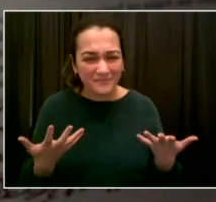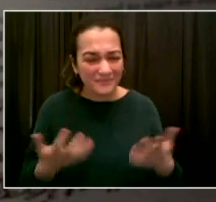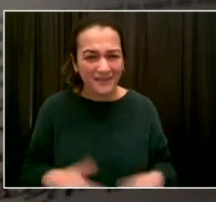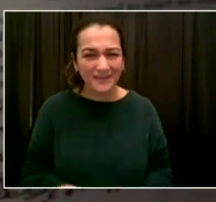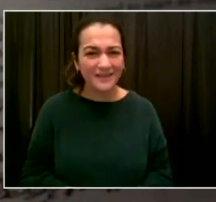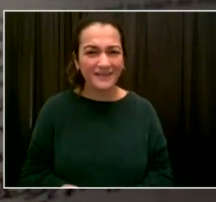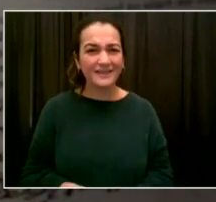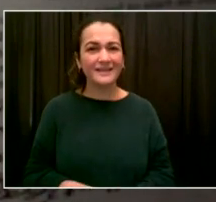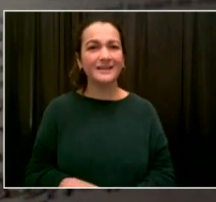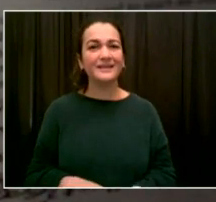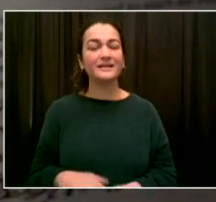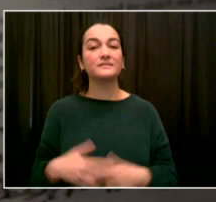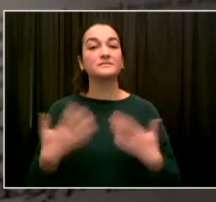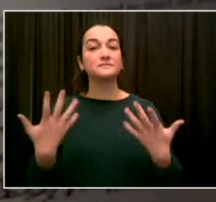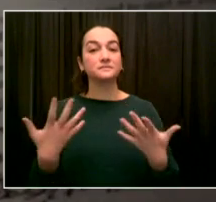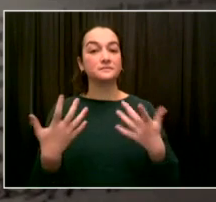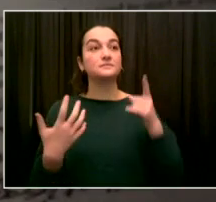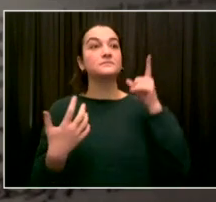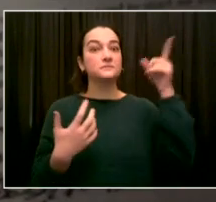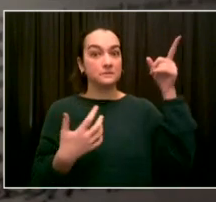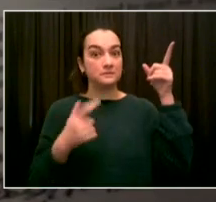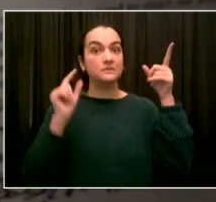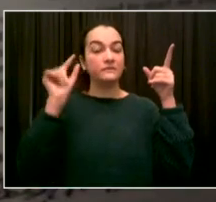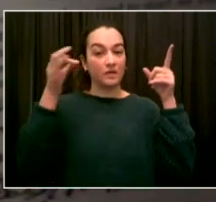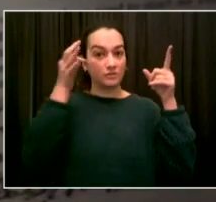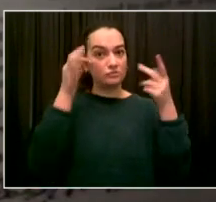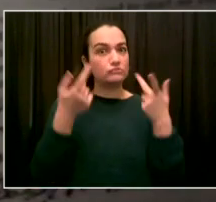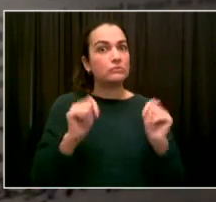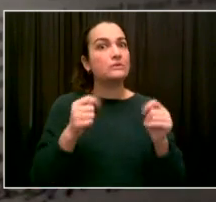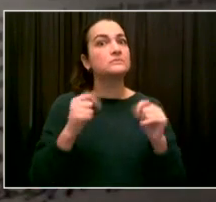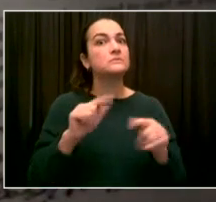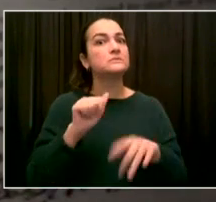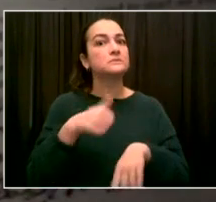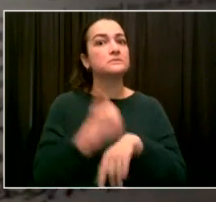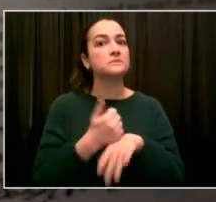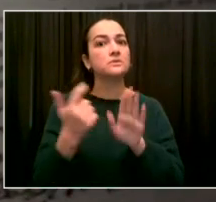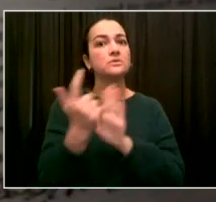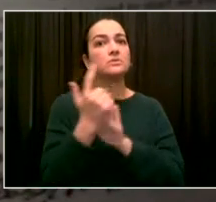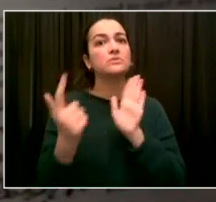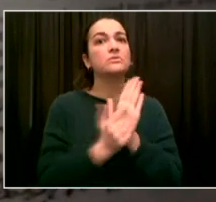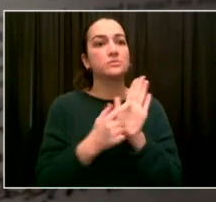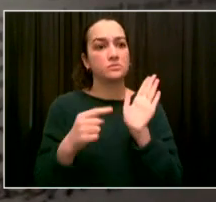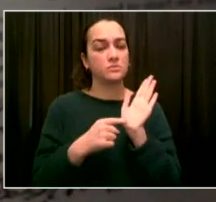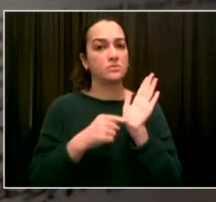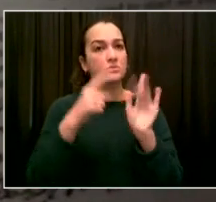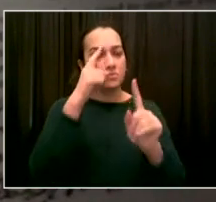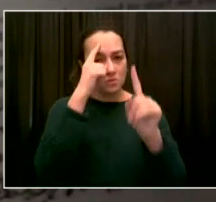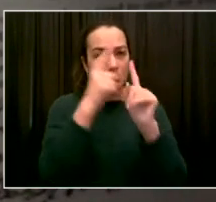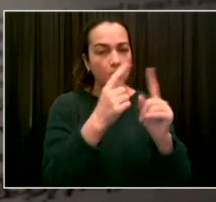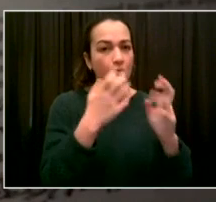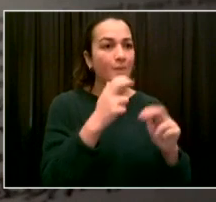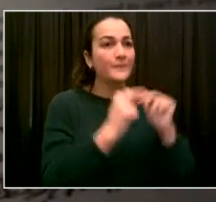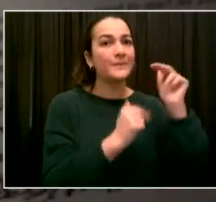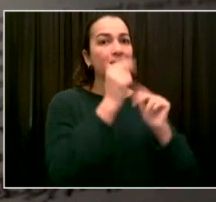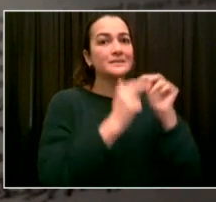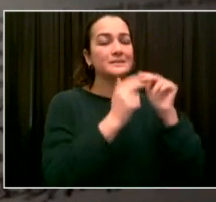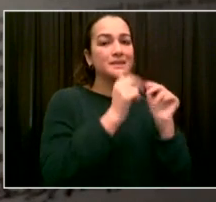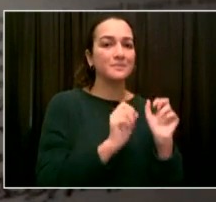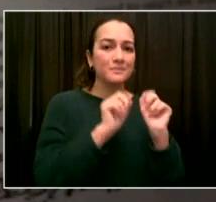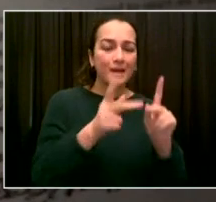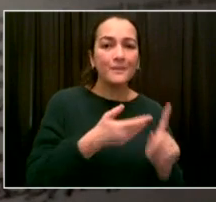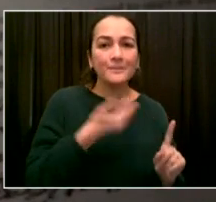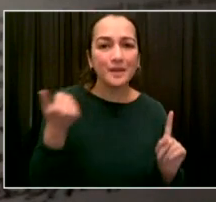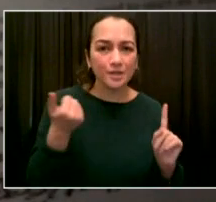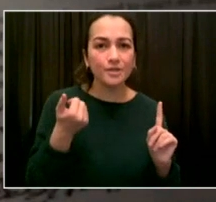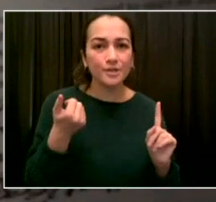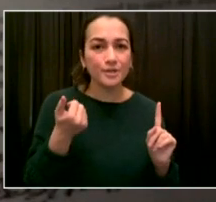too often managed to subvert sensible policy at a national level. So we're going to rely on the state